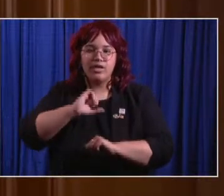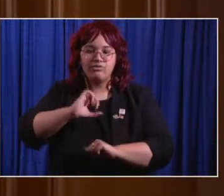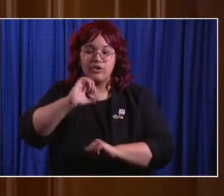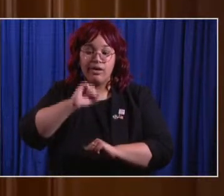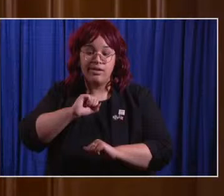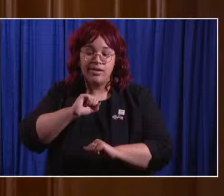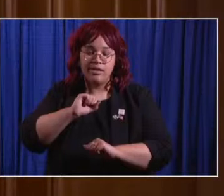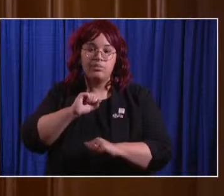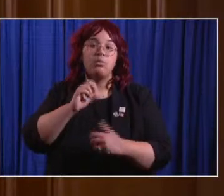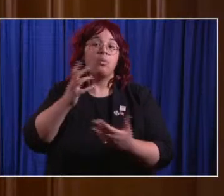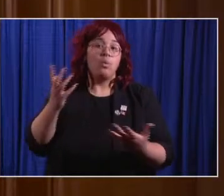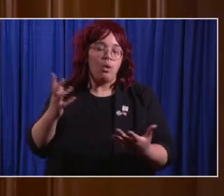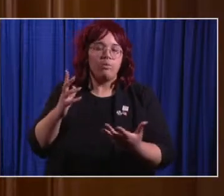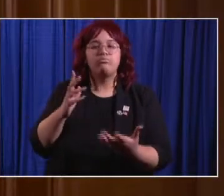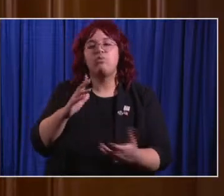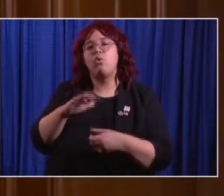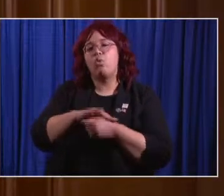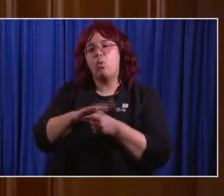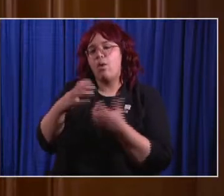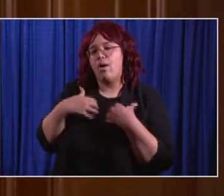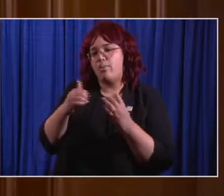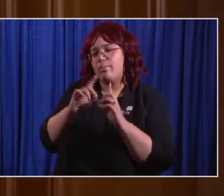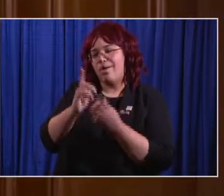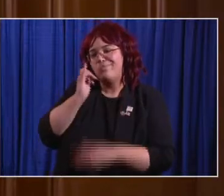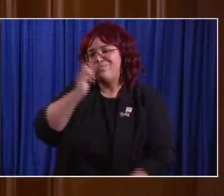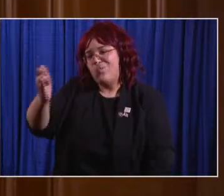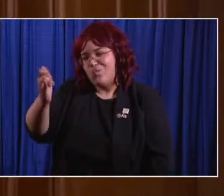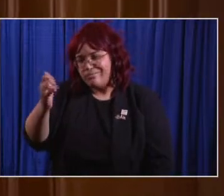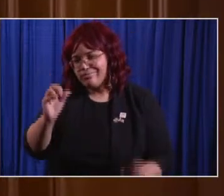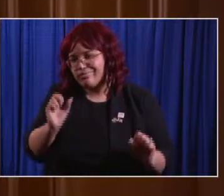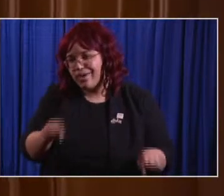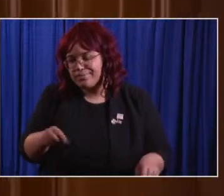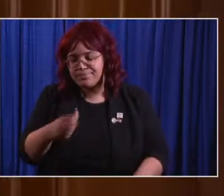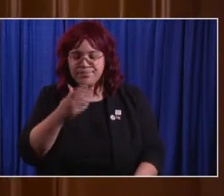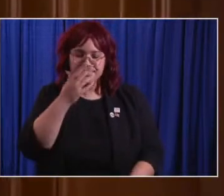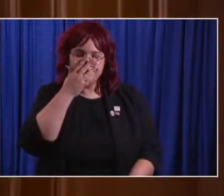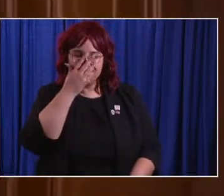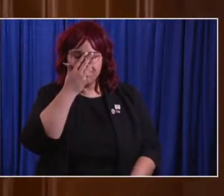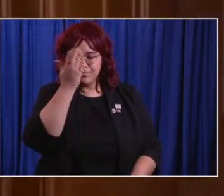health department. Eric, let's go to the data.